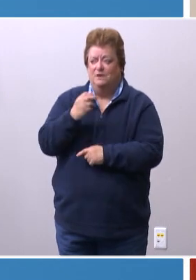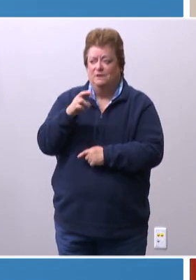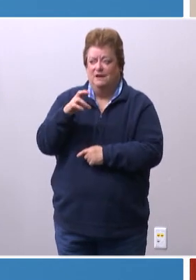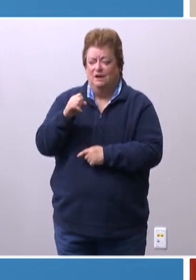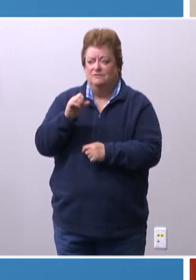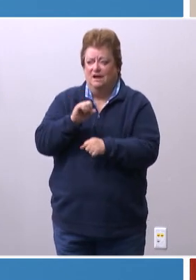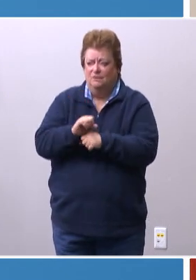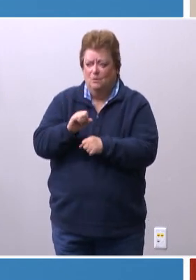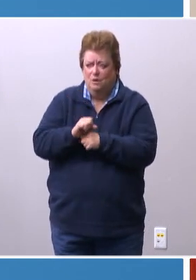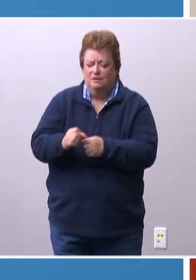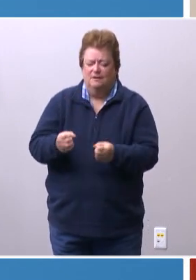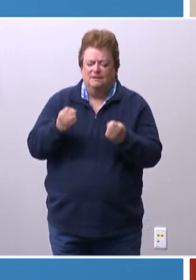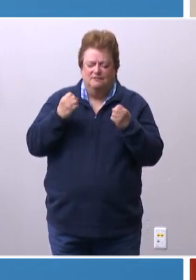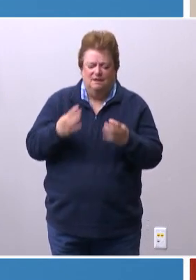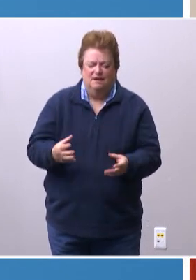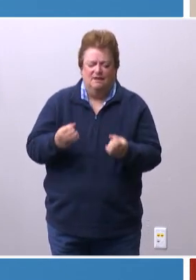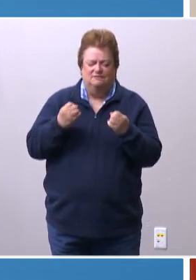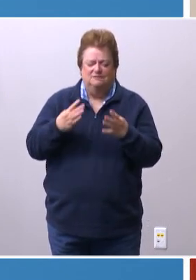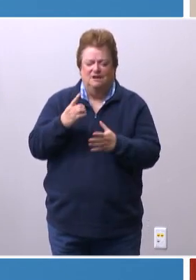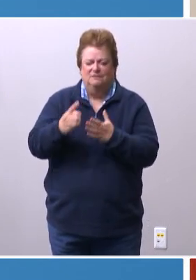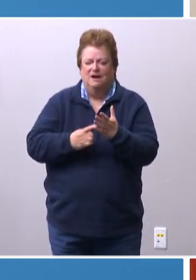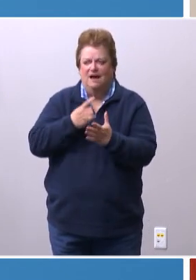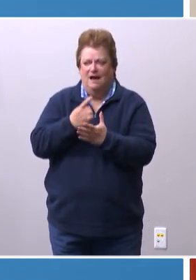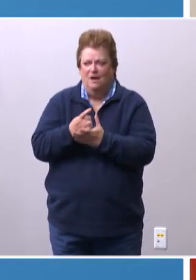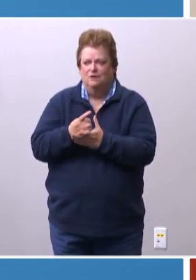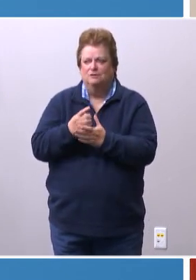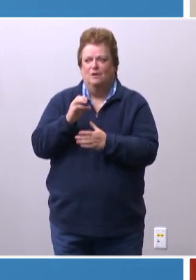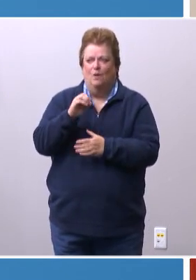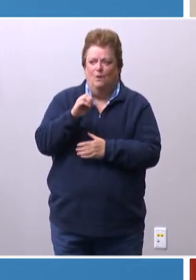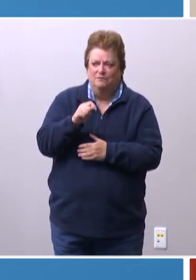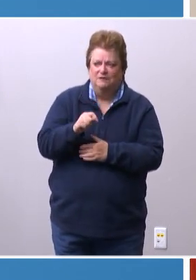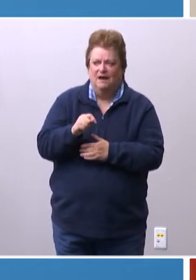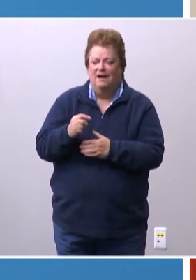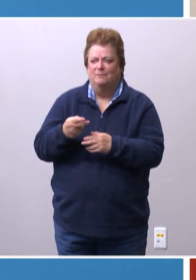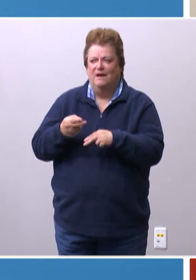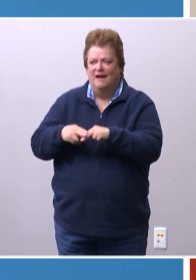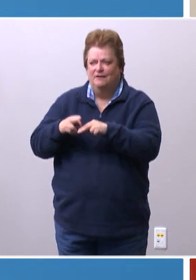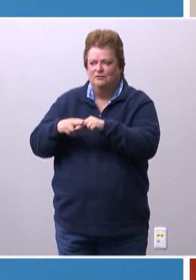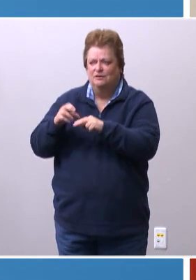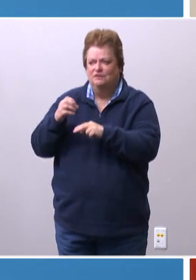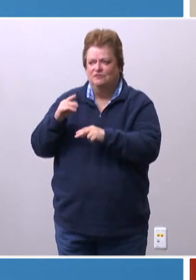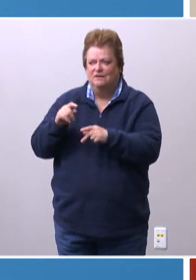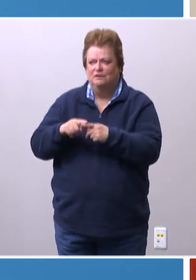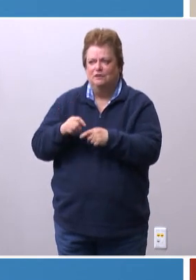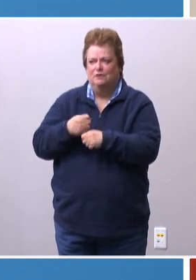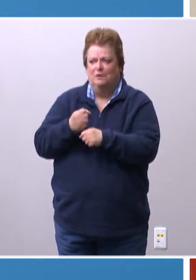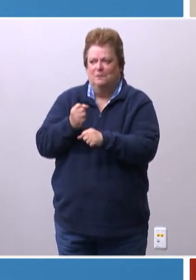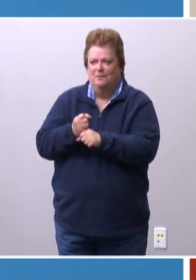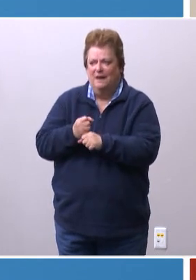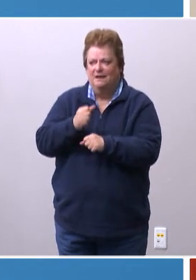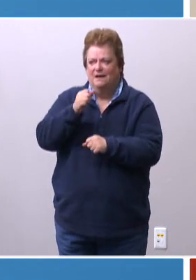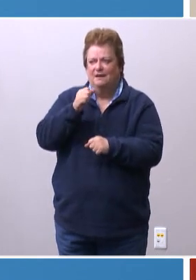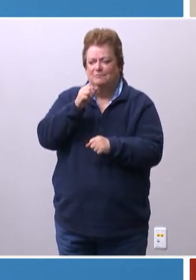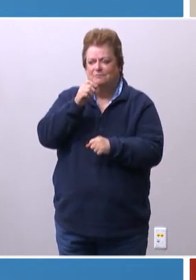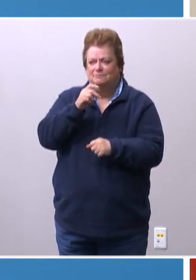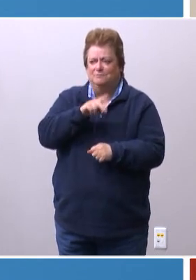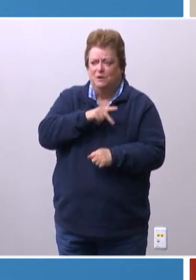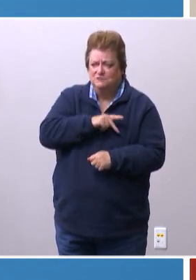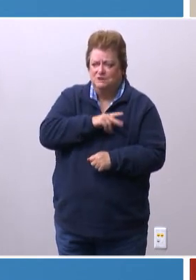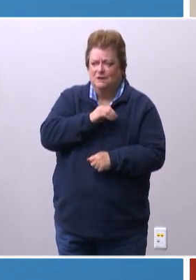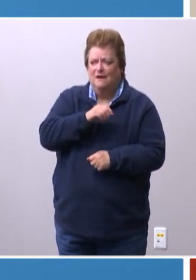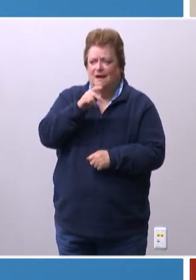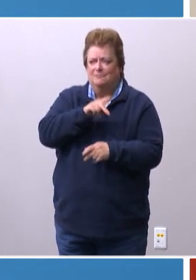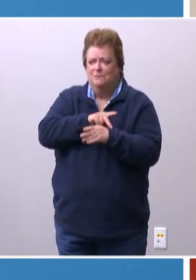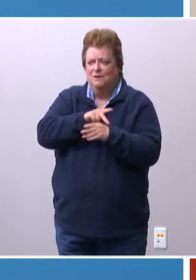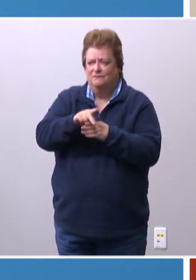countless hours of overtime and extra shifts, making immeasurable personal and professional sacrifices to